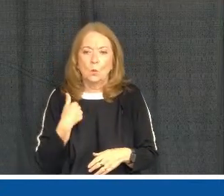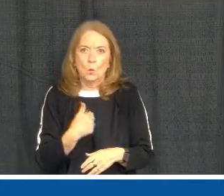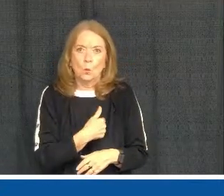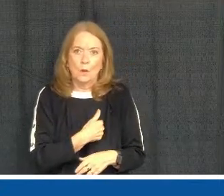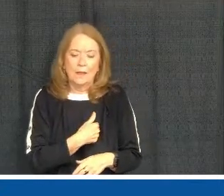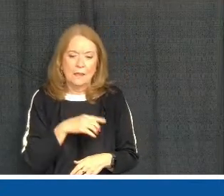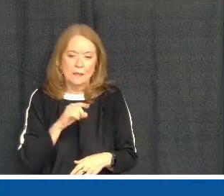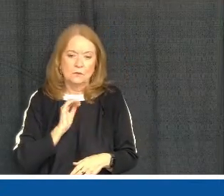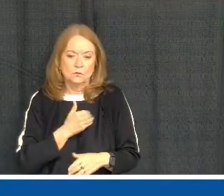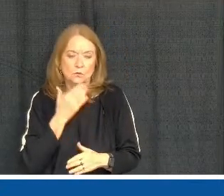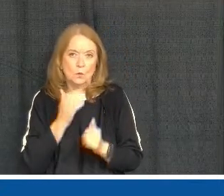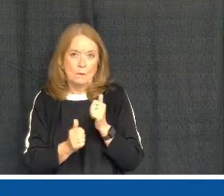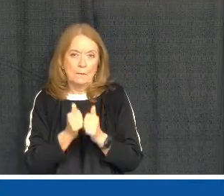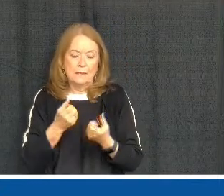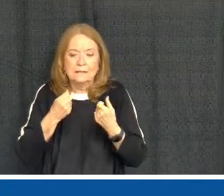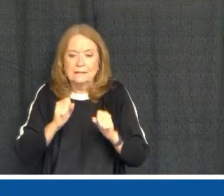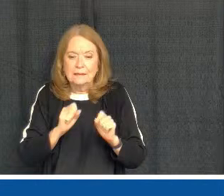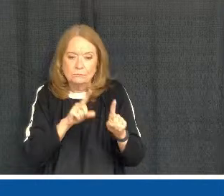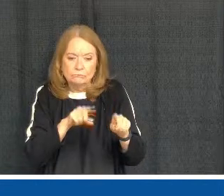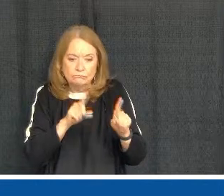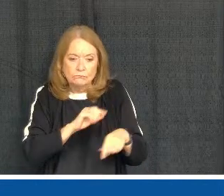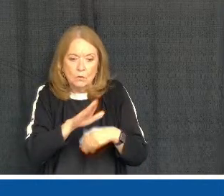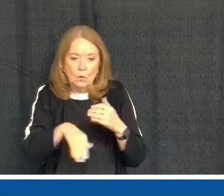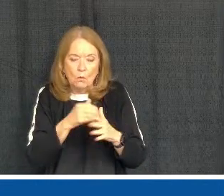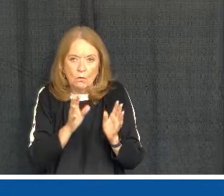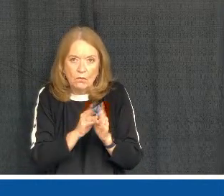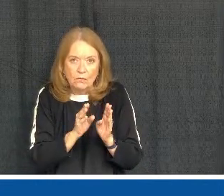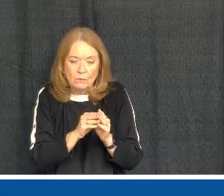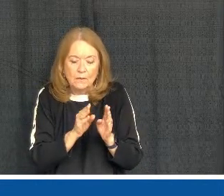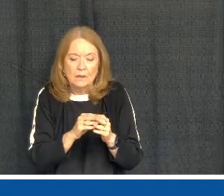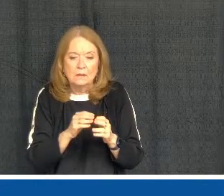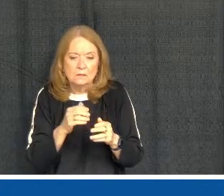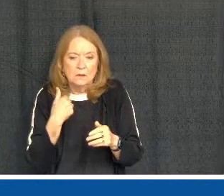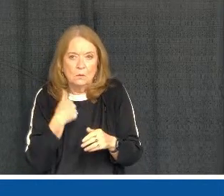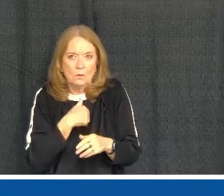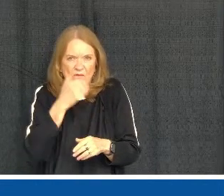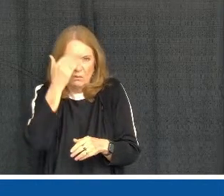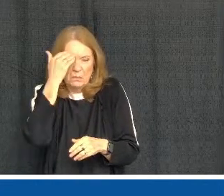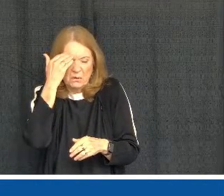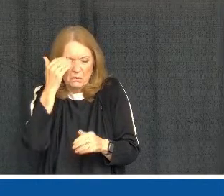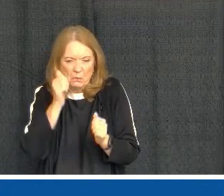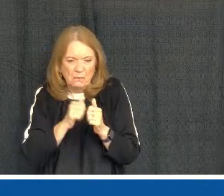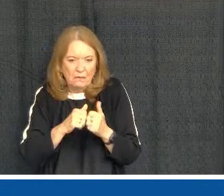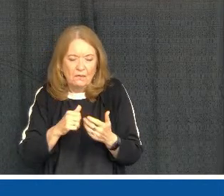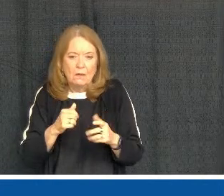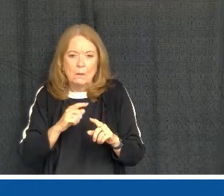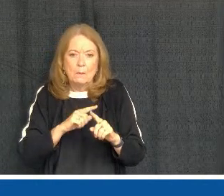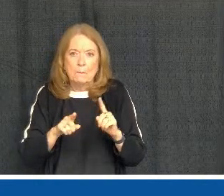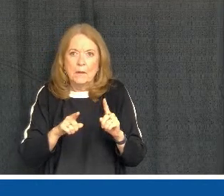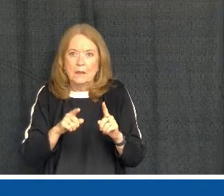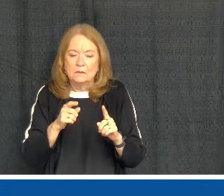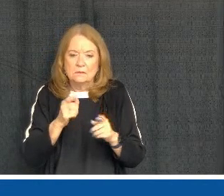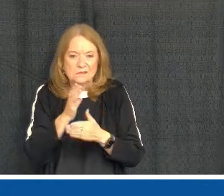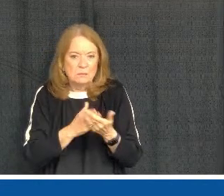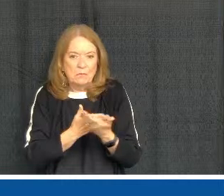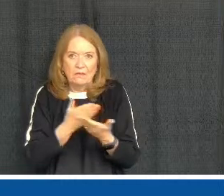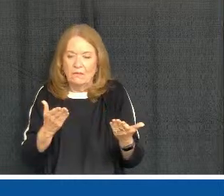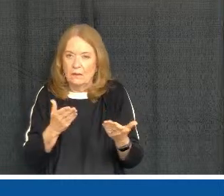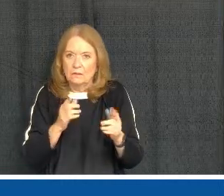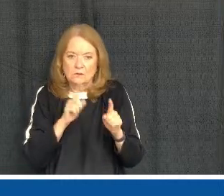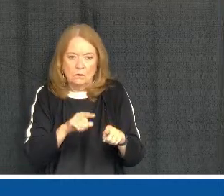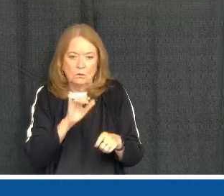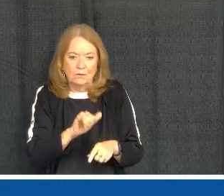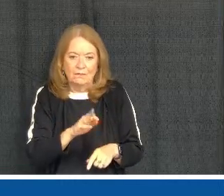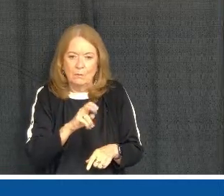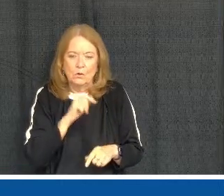our best and attempt to attend all the meetings. That way we're somewhat familiar with. A lot of the things that go to that board don't require a building permit. So